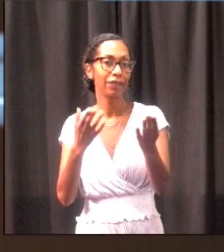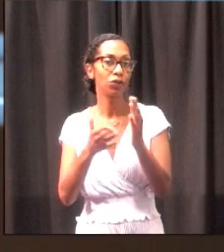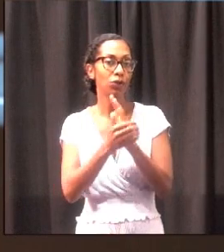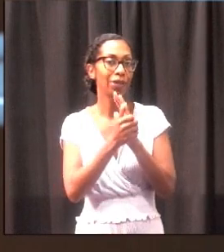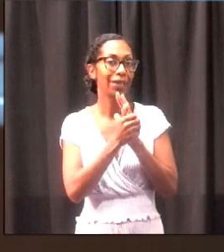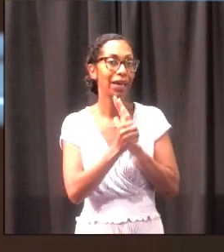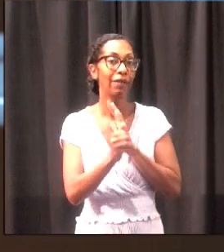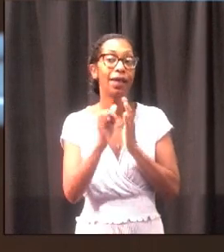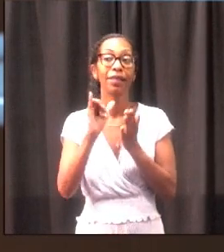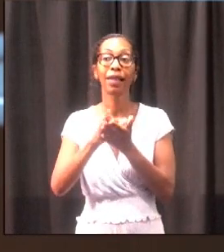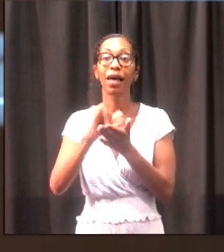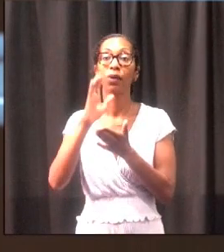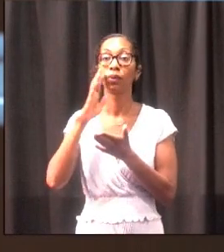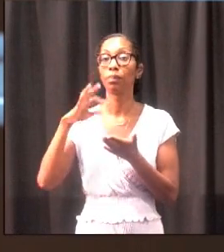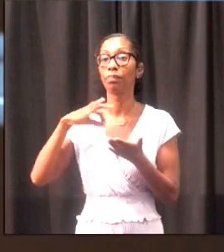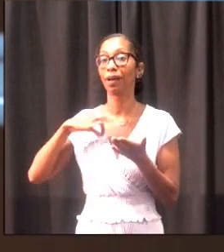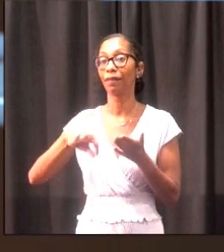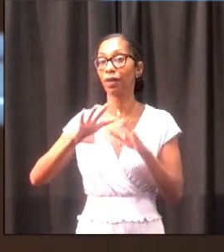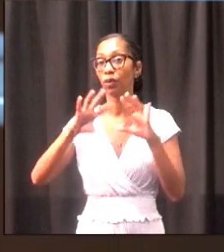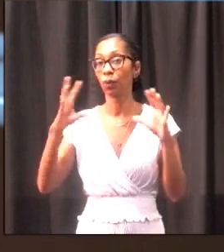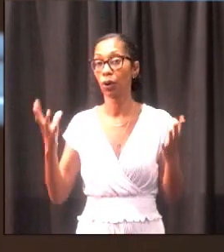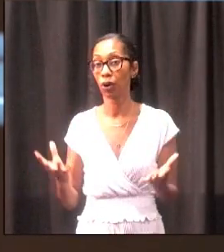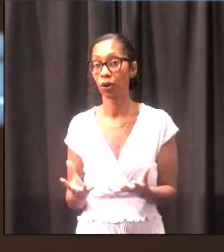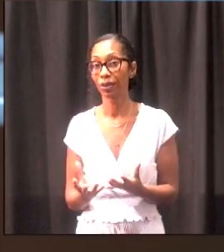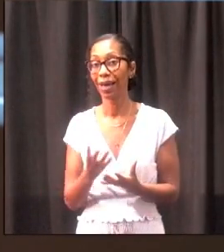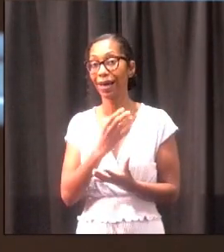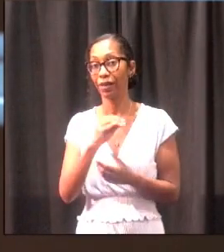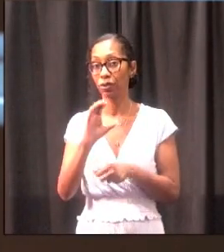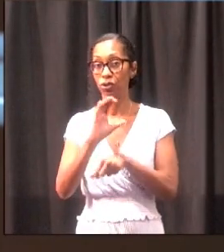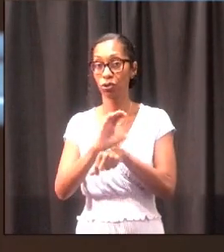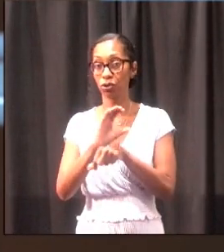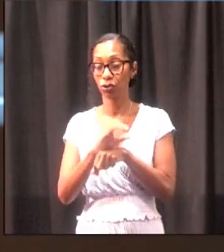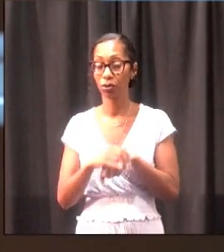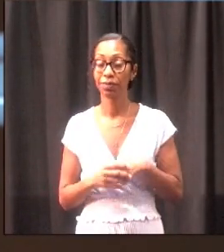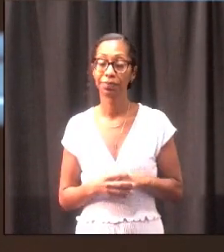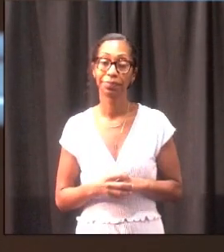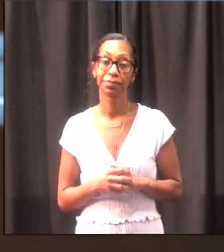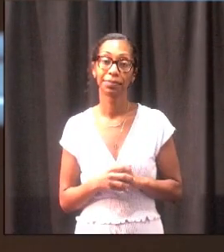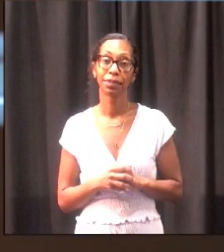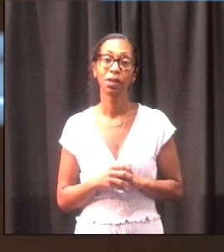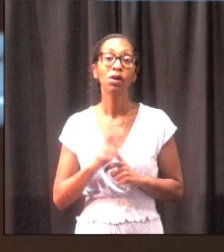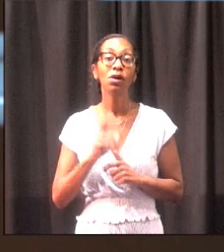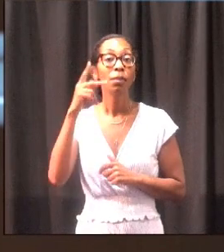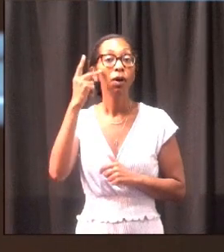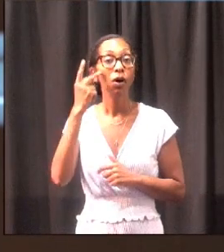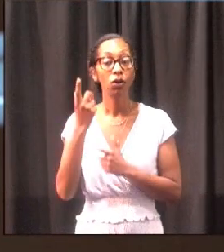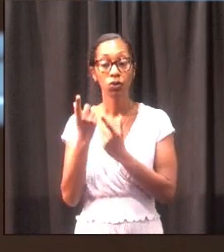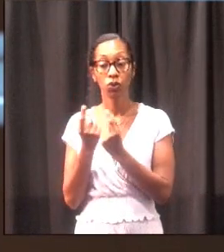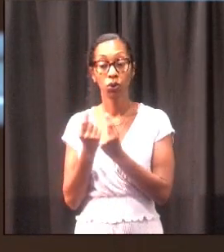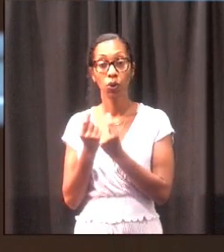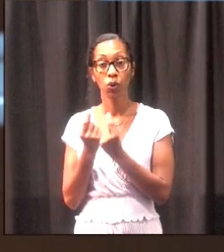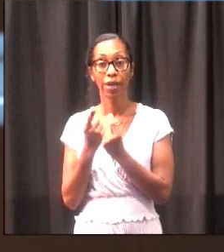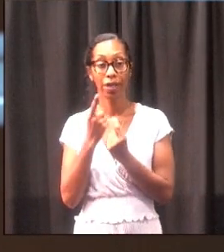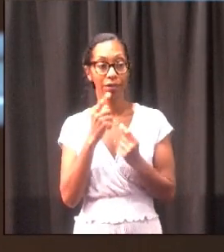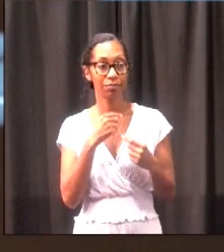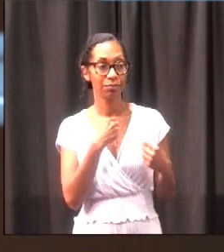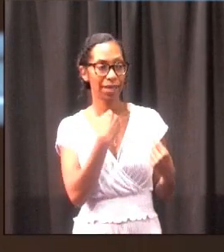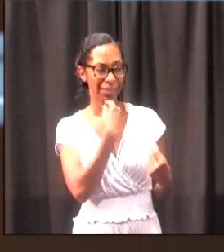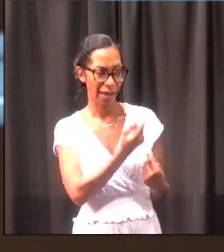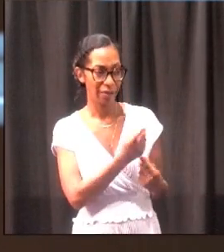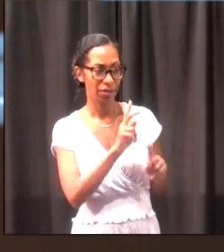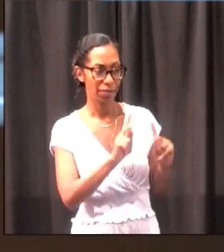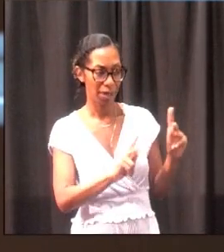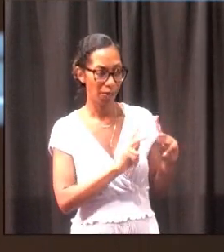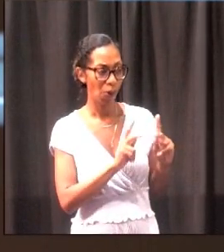watch this, also to the body of Christ. So he reminds them of their greatness. So these are some